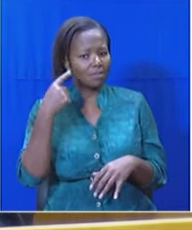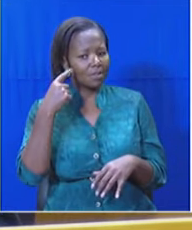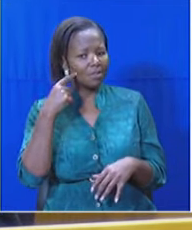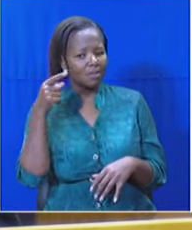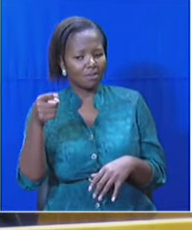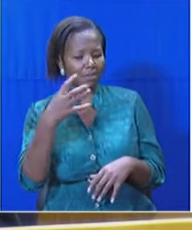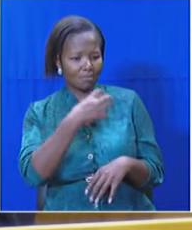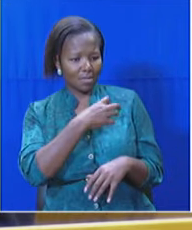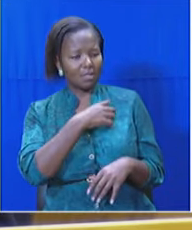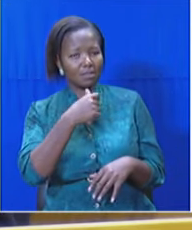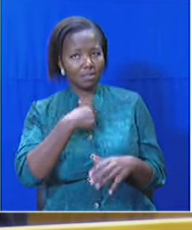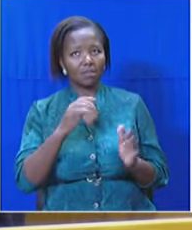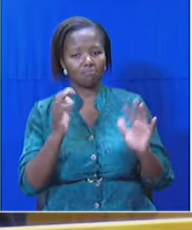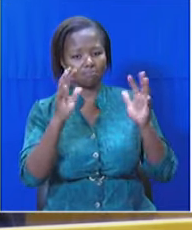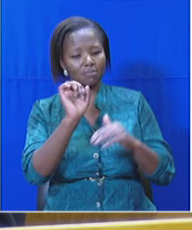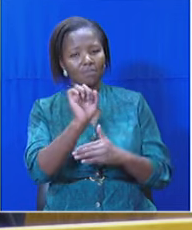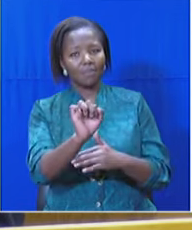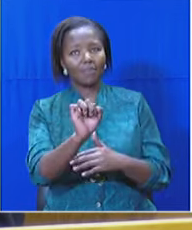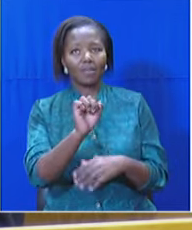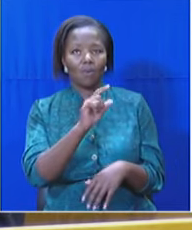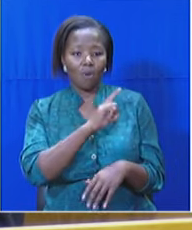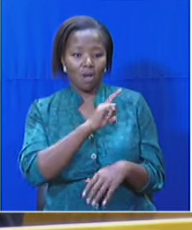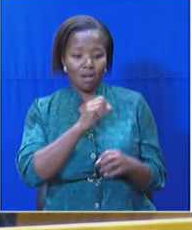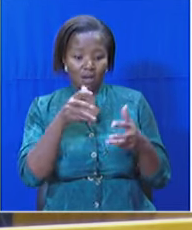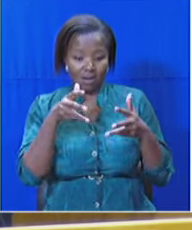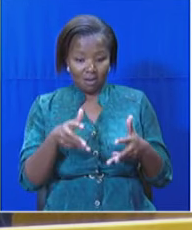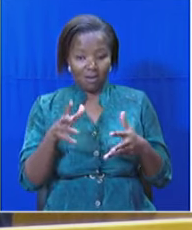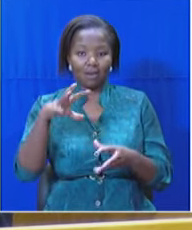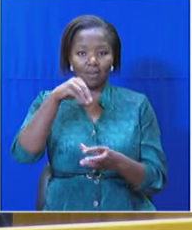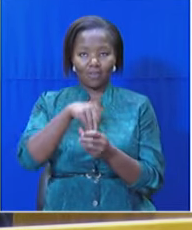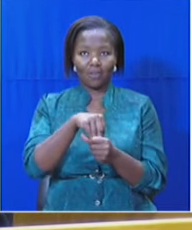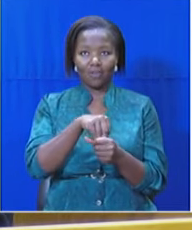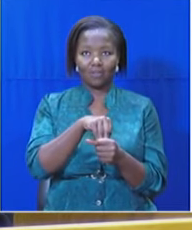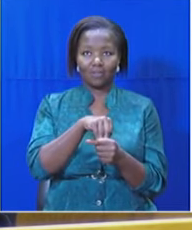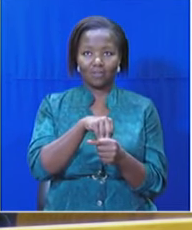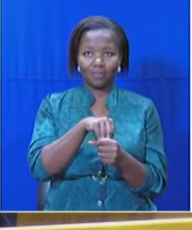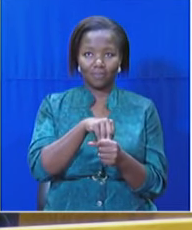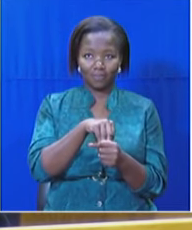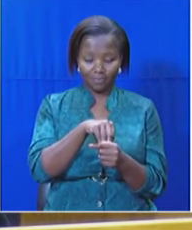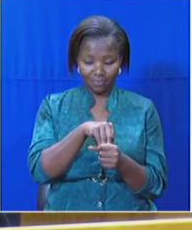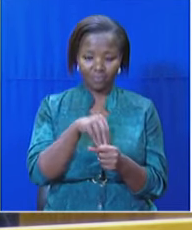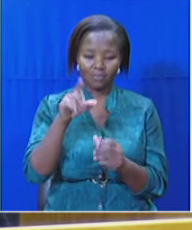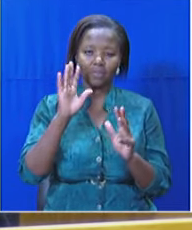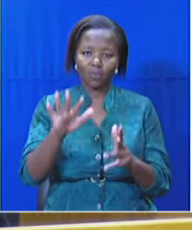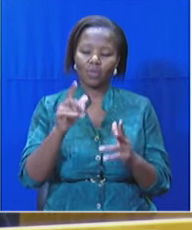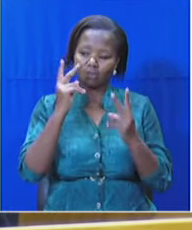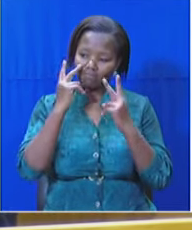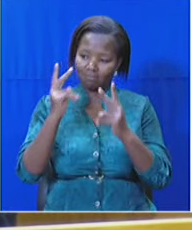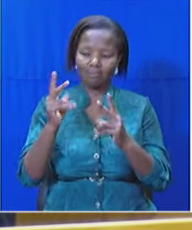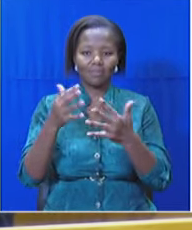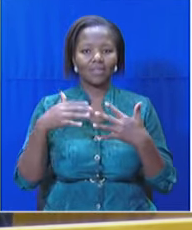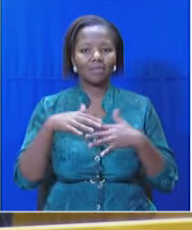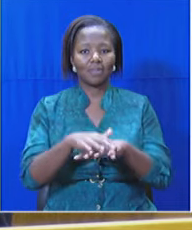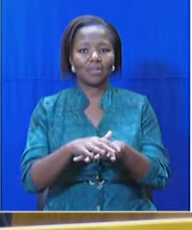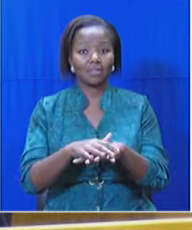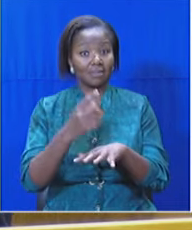because uphathe part of his speech kodwa sizocheck ukuthi implementation yayenzeka na kuyo yonke into oyenzile